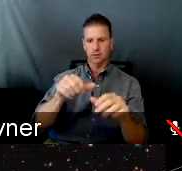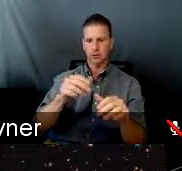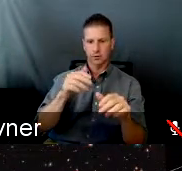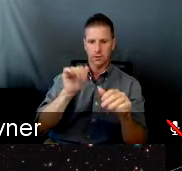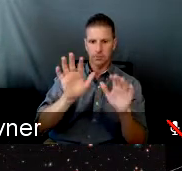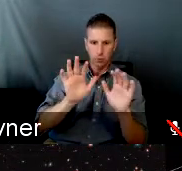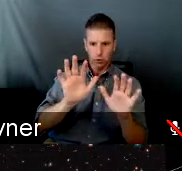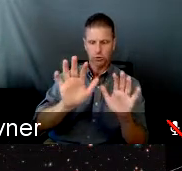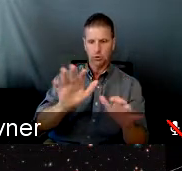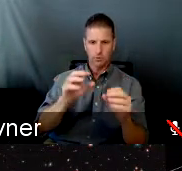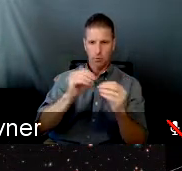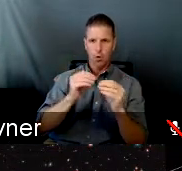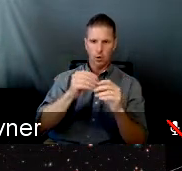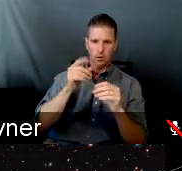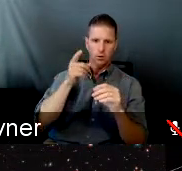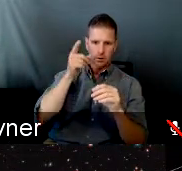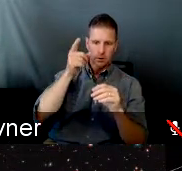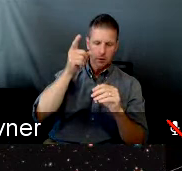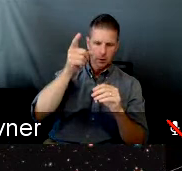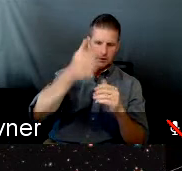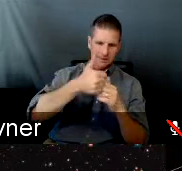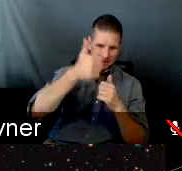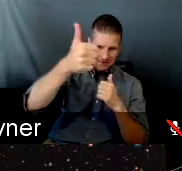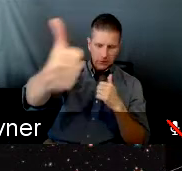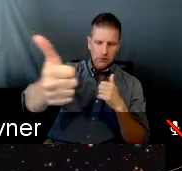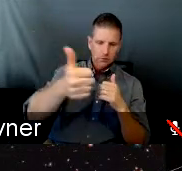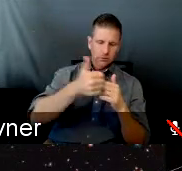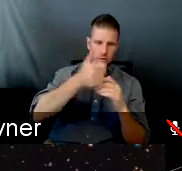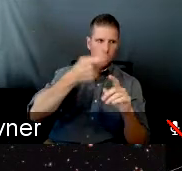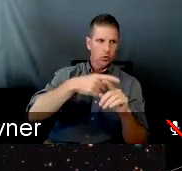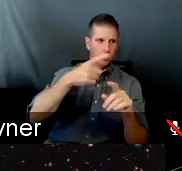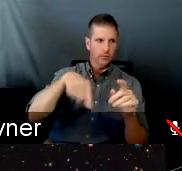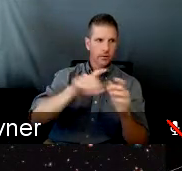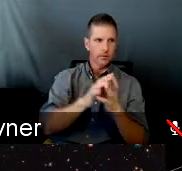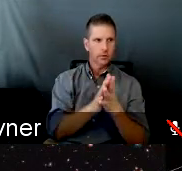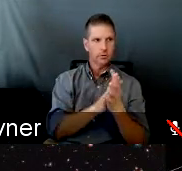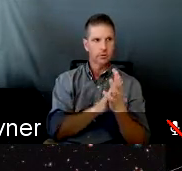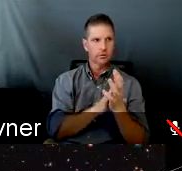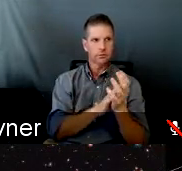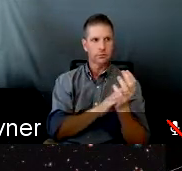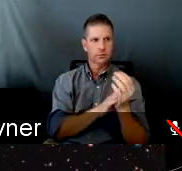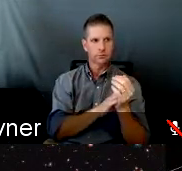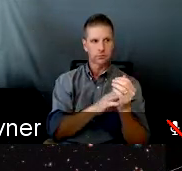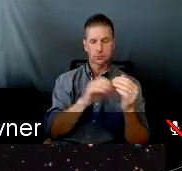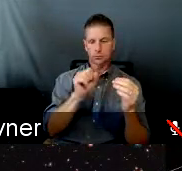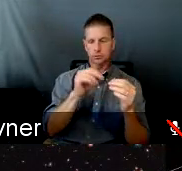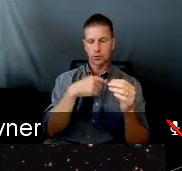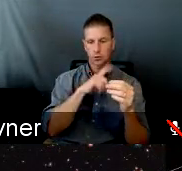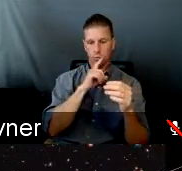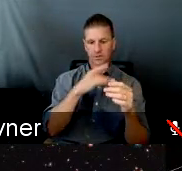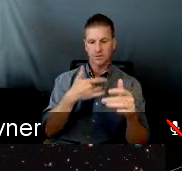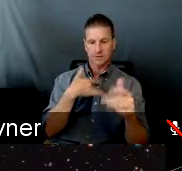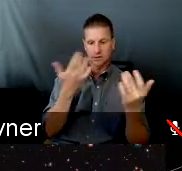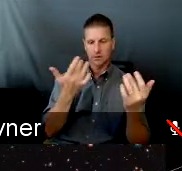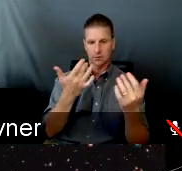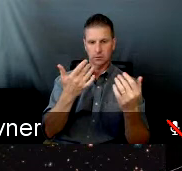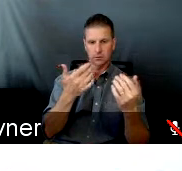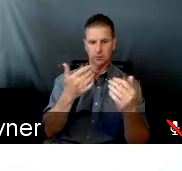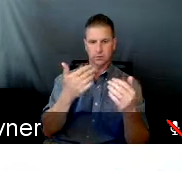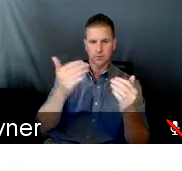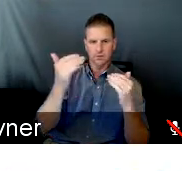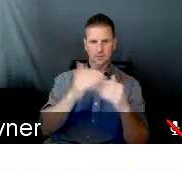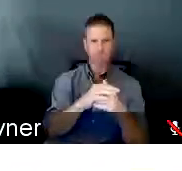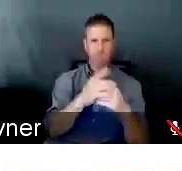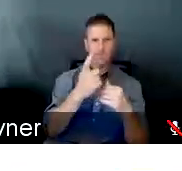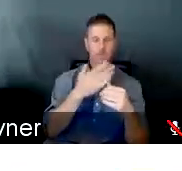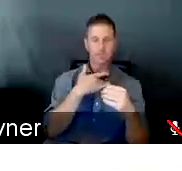going even more and more distant and further away from us. And so something I was really excited about, if you want to go to the next slide, I think one of my